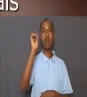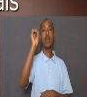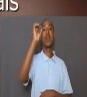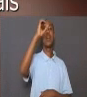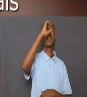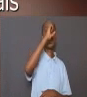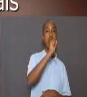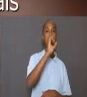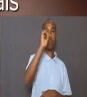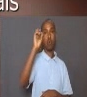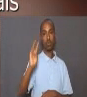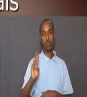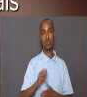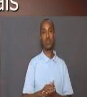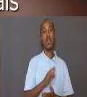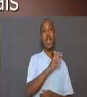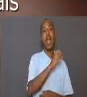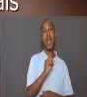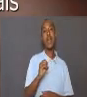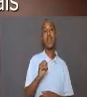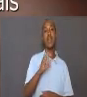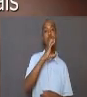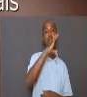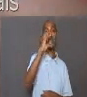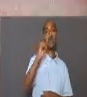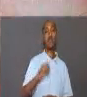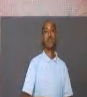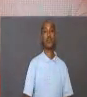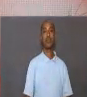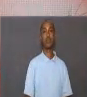sulfur dioxide, and carbon monoxide.